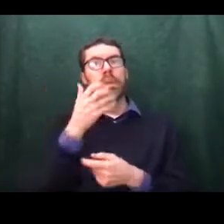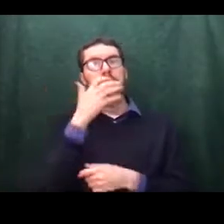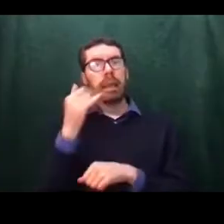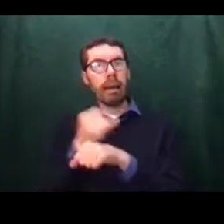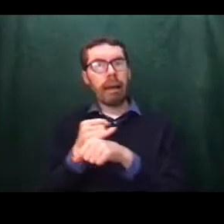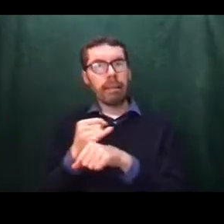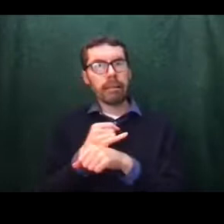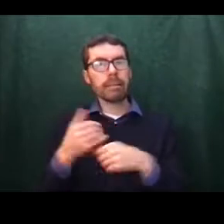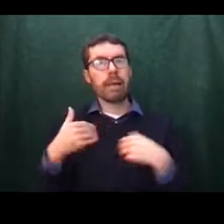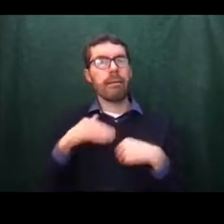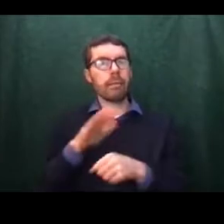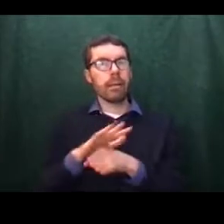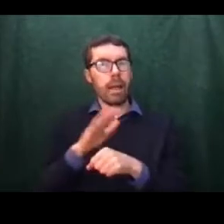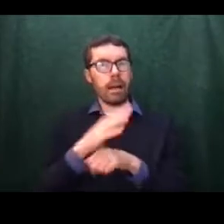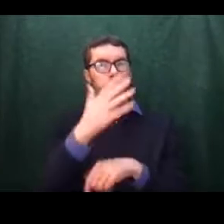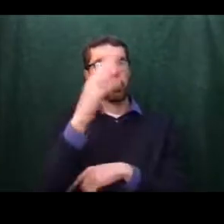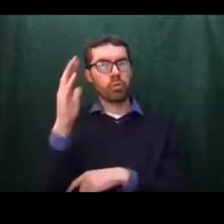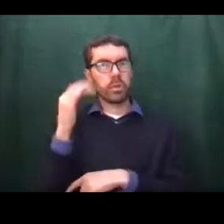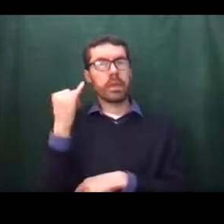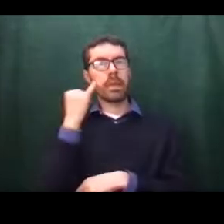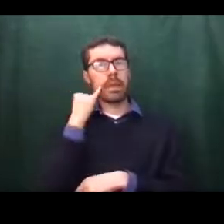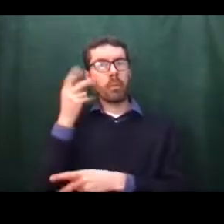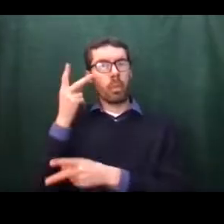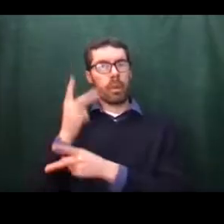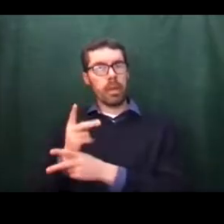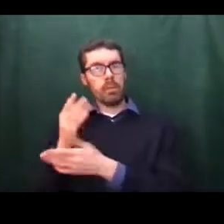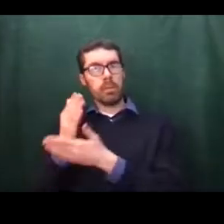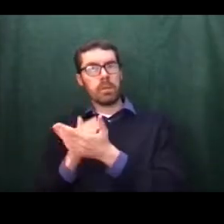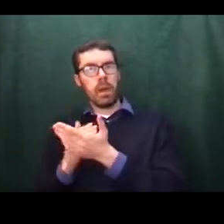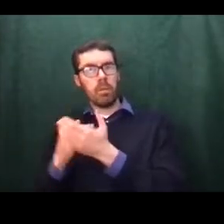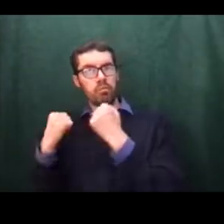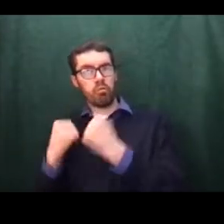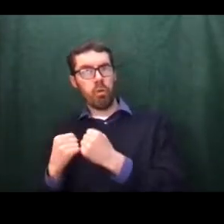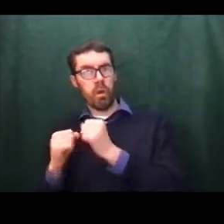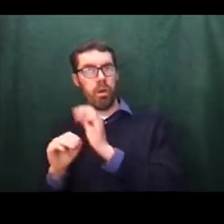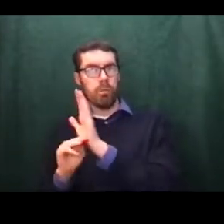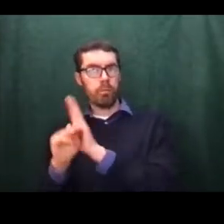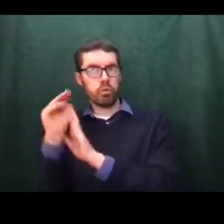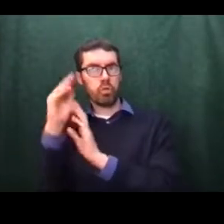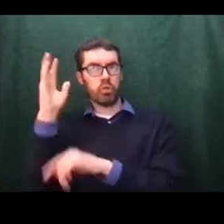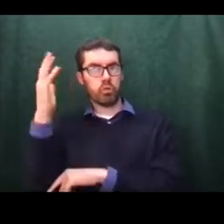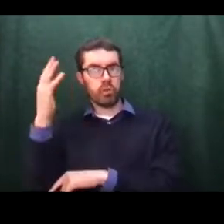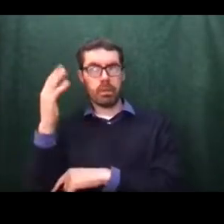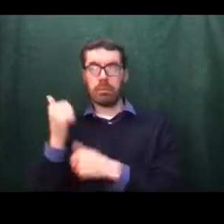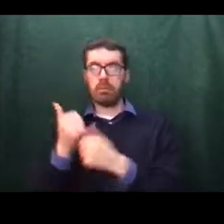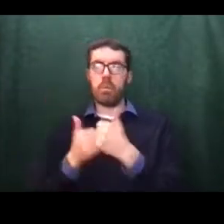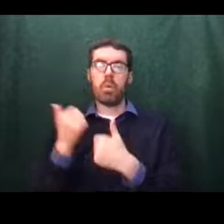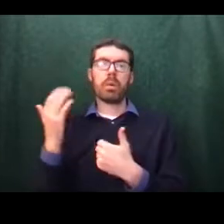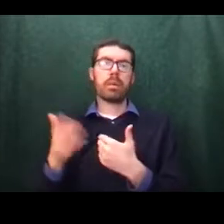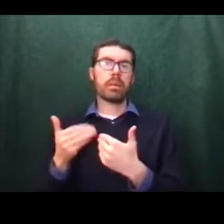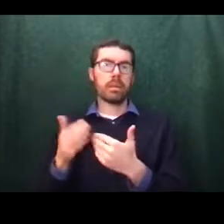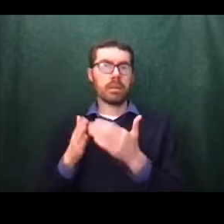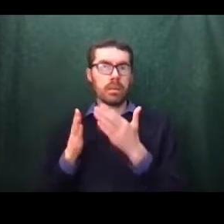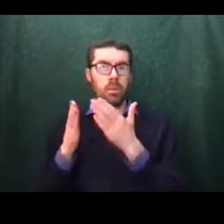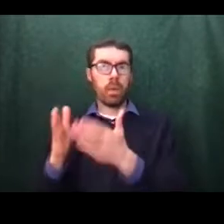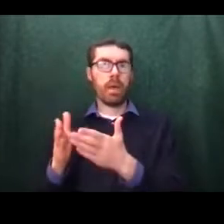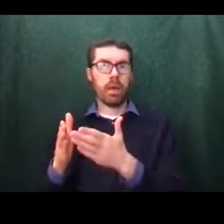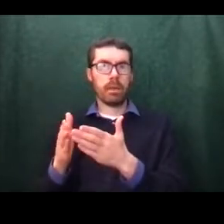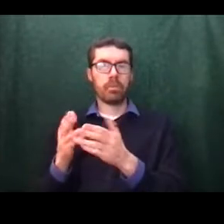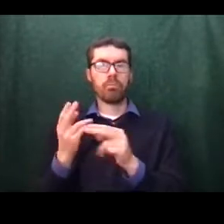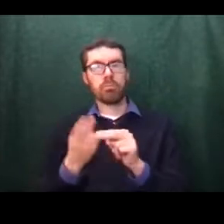trees. And if you preserve the mature trees, you're taking. It's the easiest way to